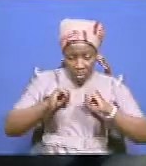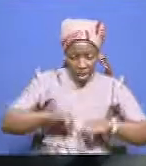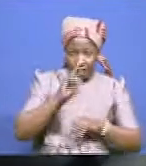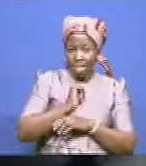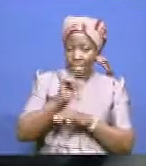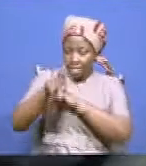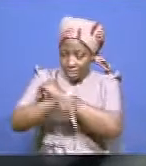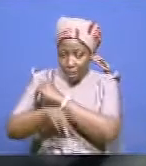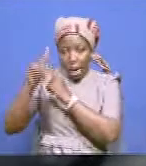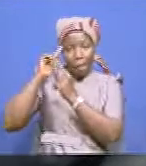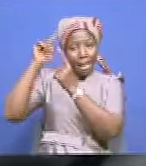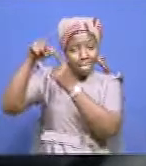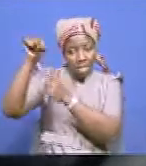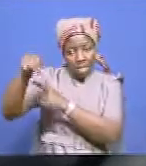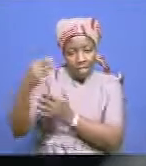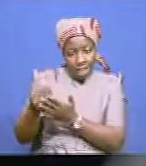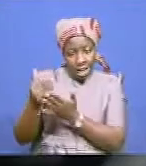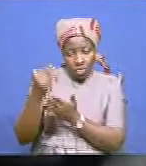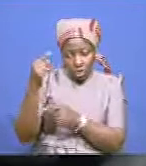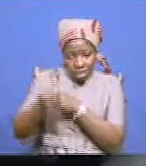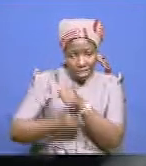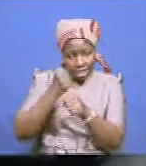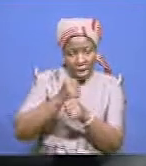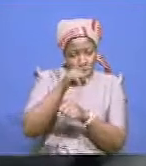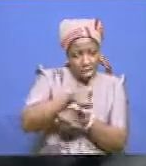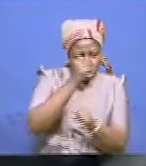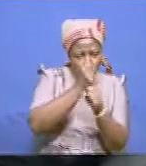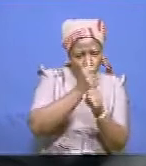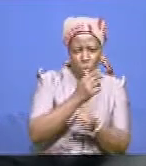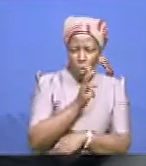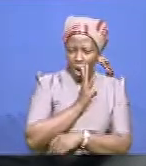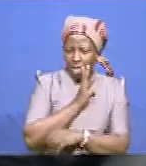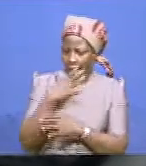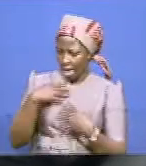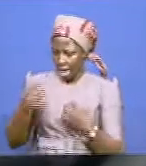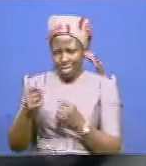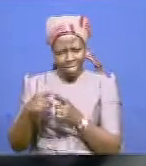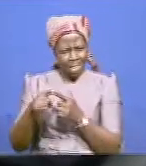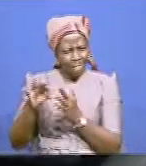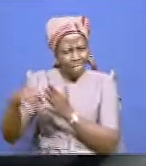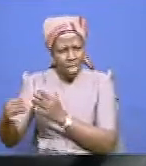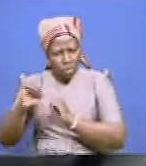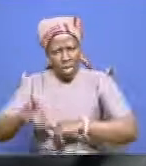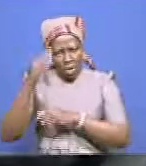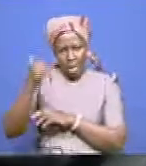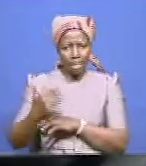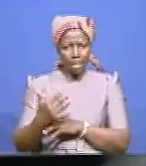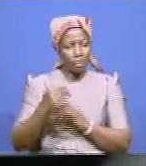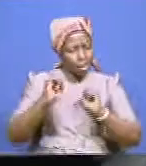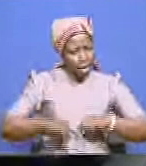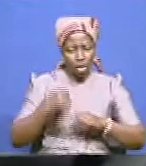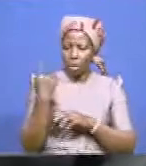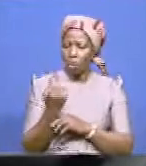primary goal in this financial year is water and health, then how can we agree? we can always disagree on